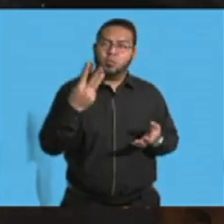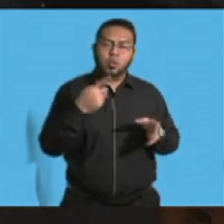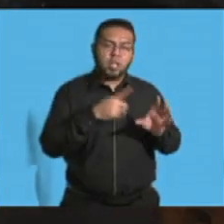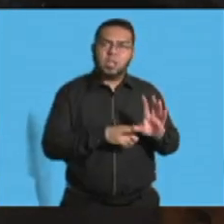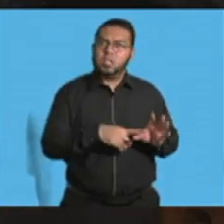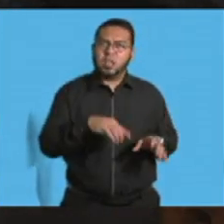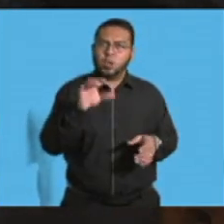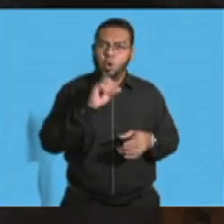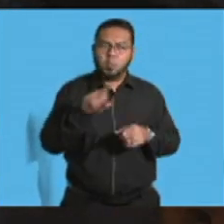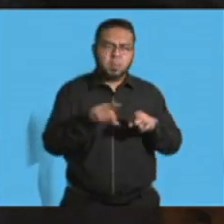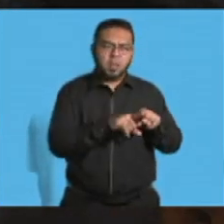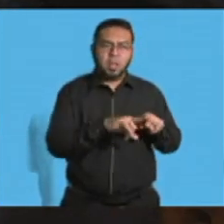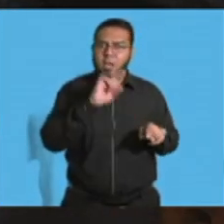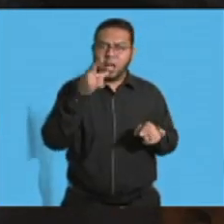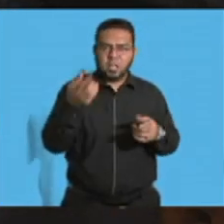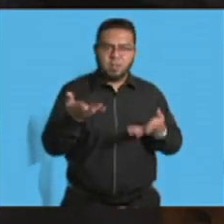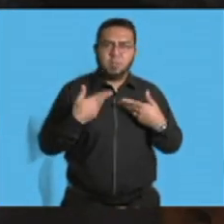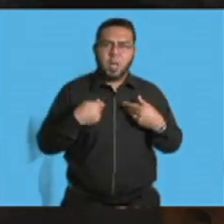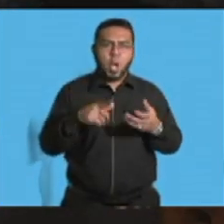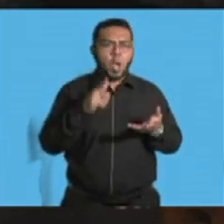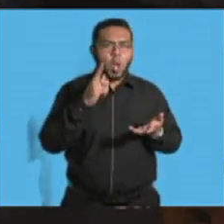it didn't give me a loan.